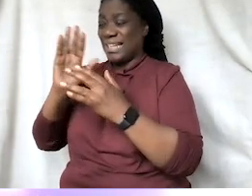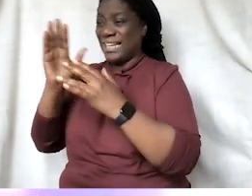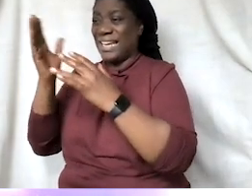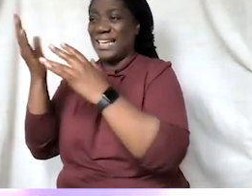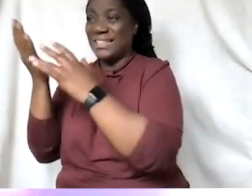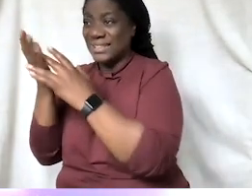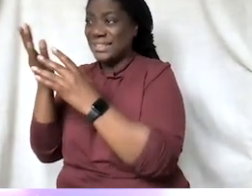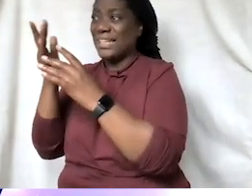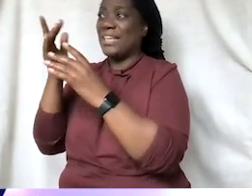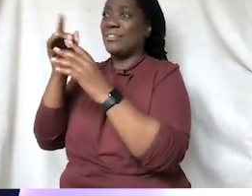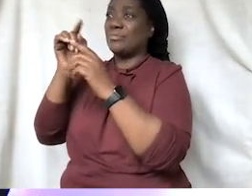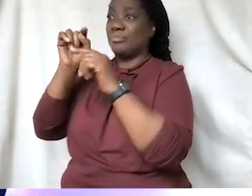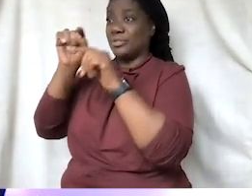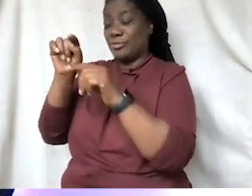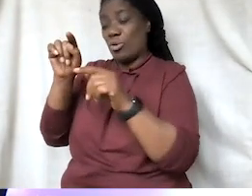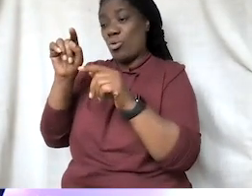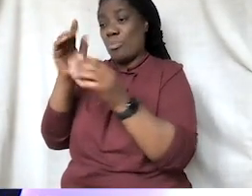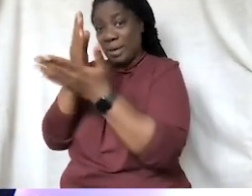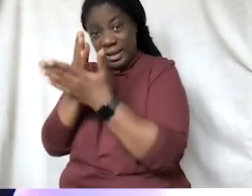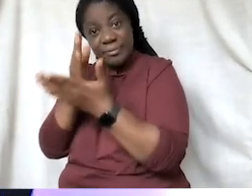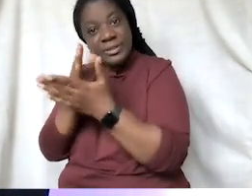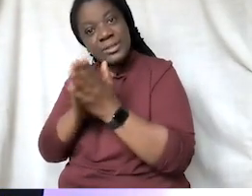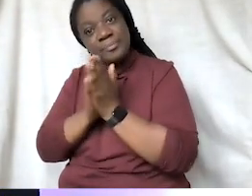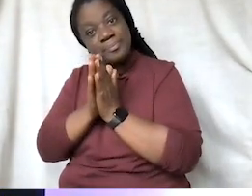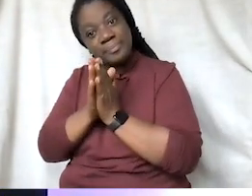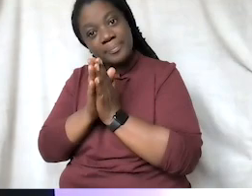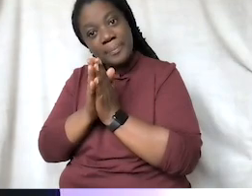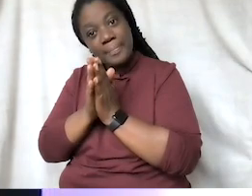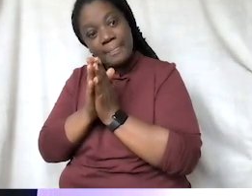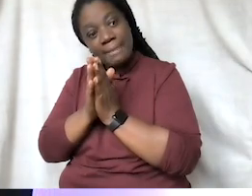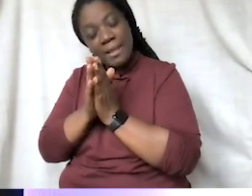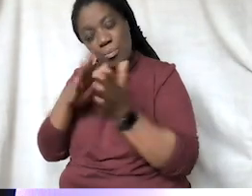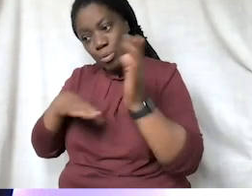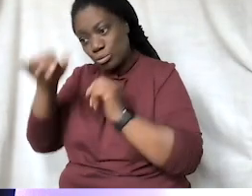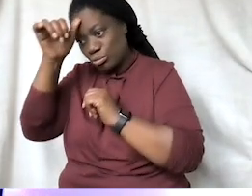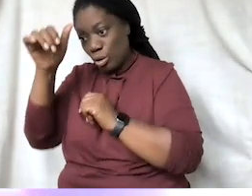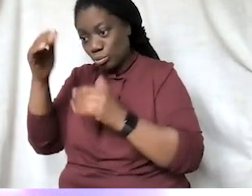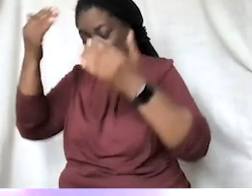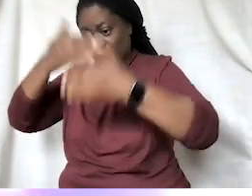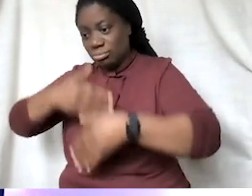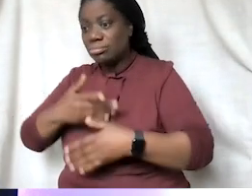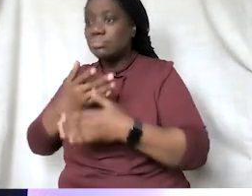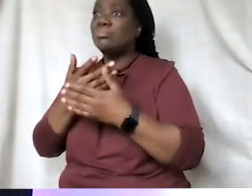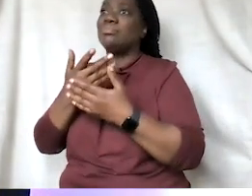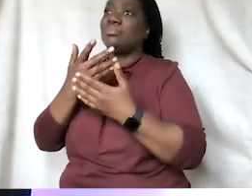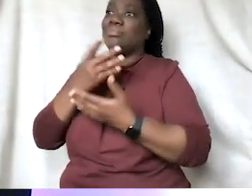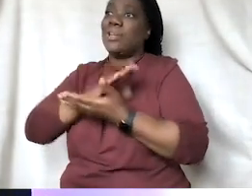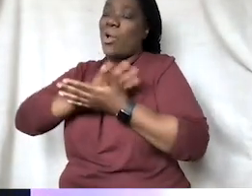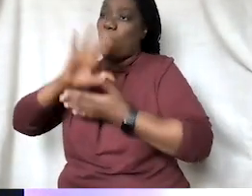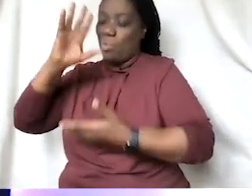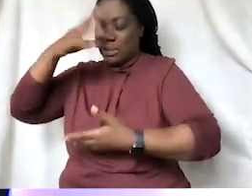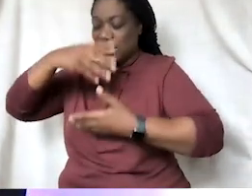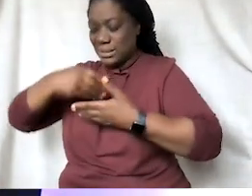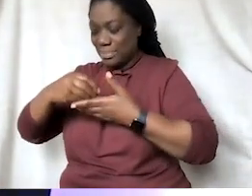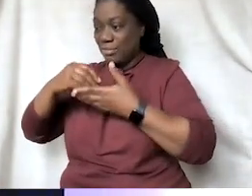for believers in Romans 8 and verse 4. I want you to know tonight that the Holy Spirit